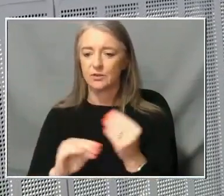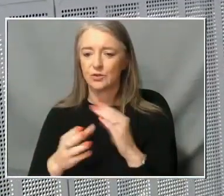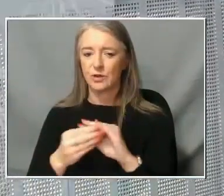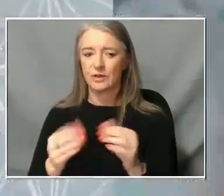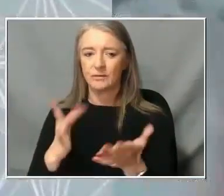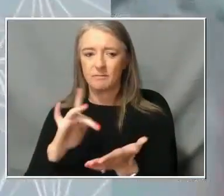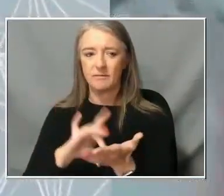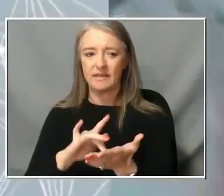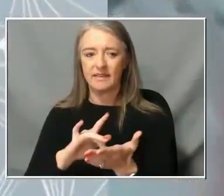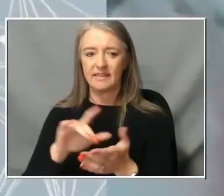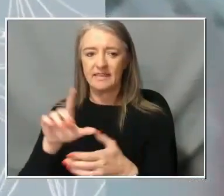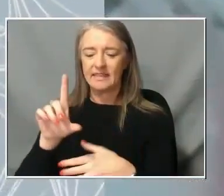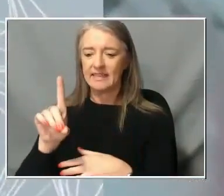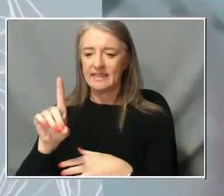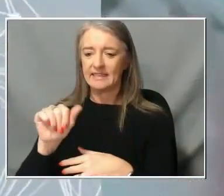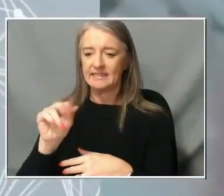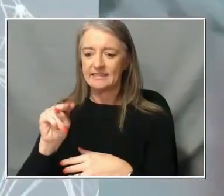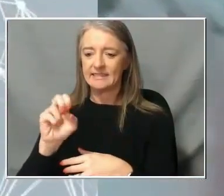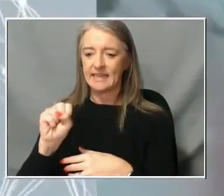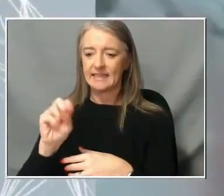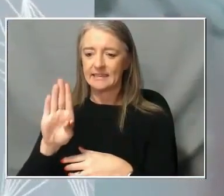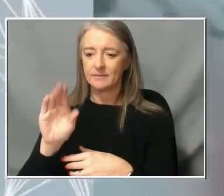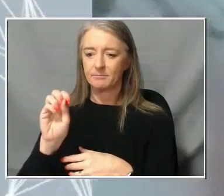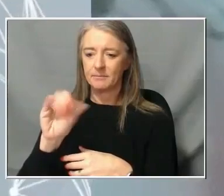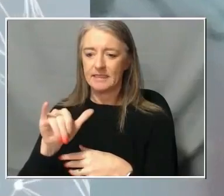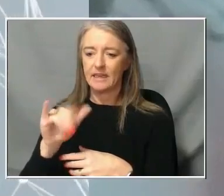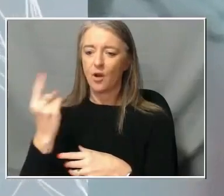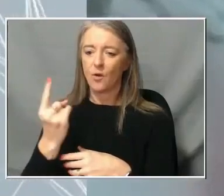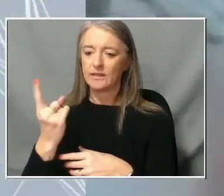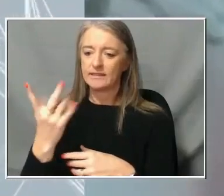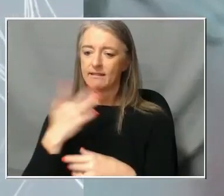that one, Dansby. He loves to ask